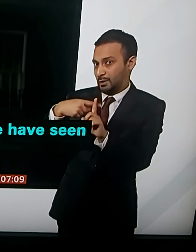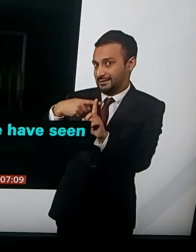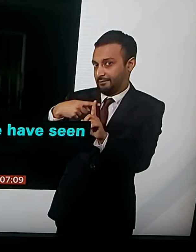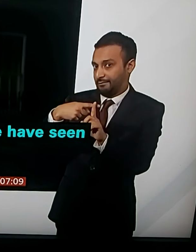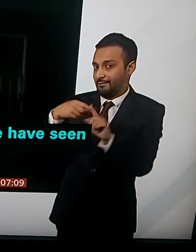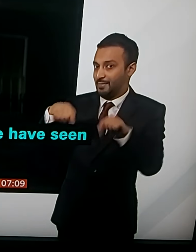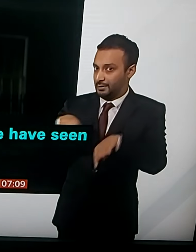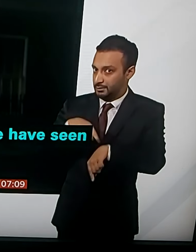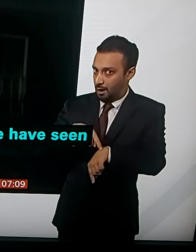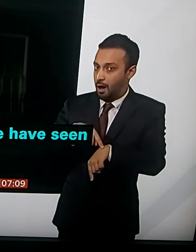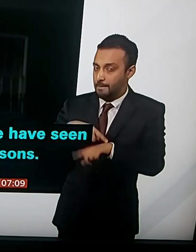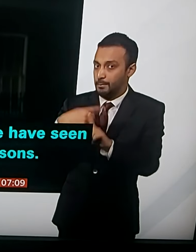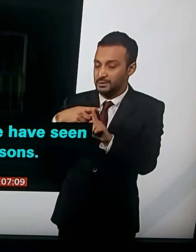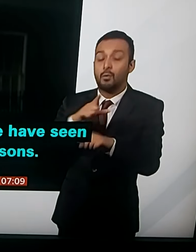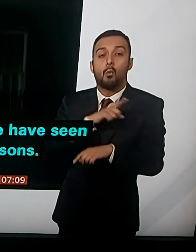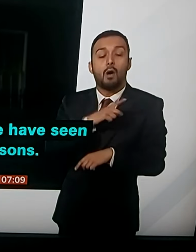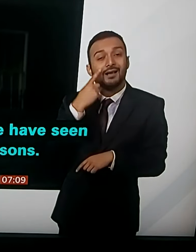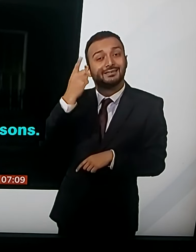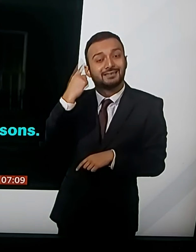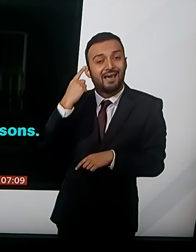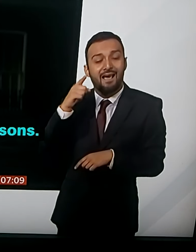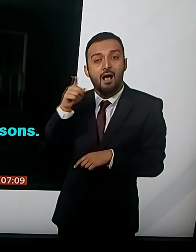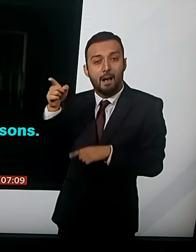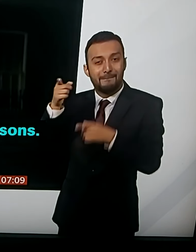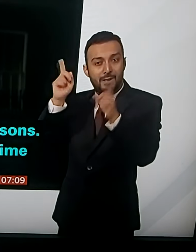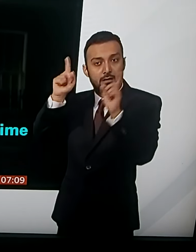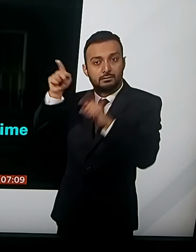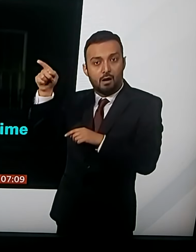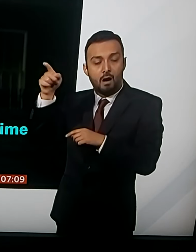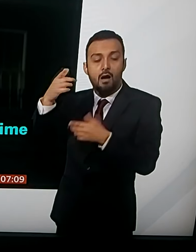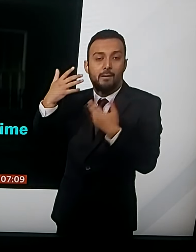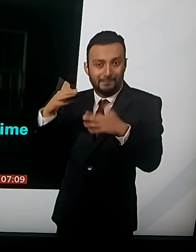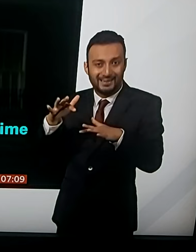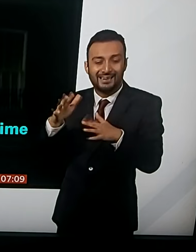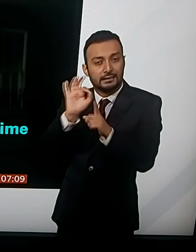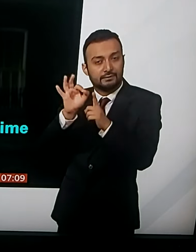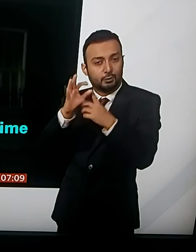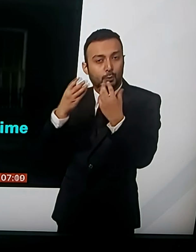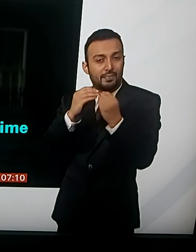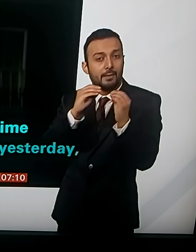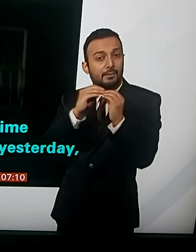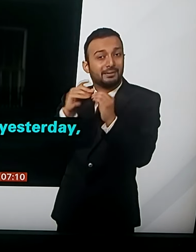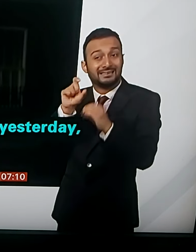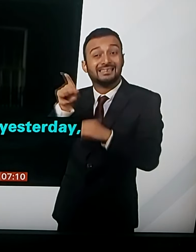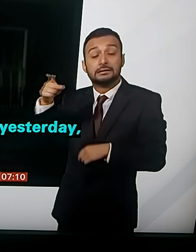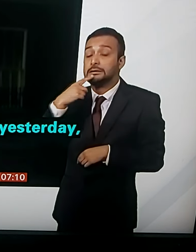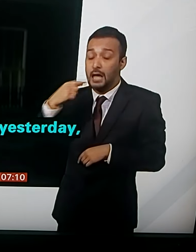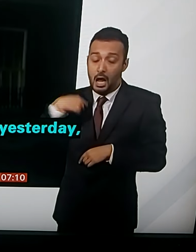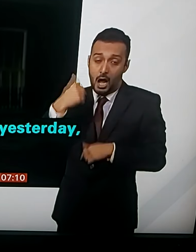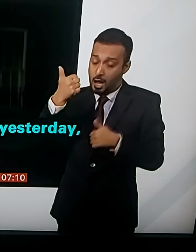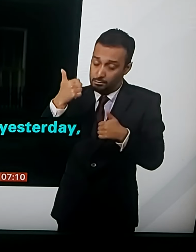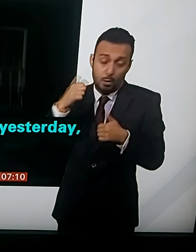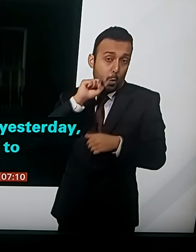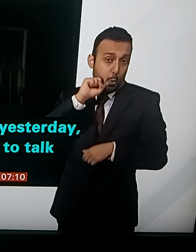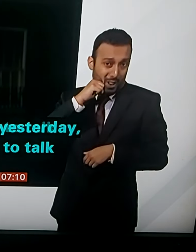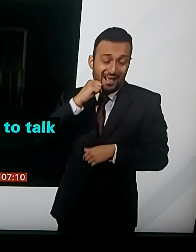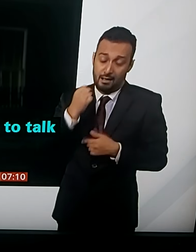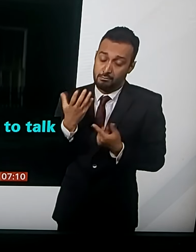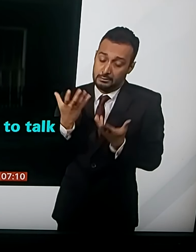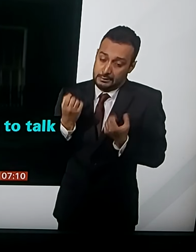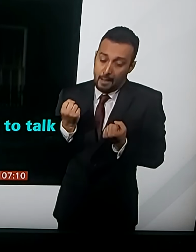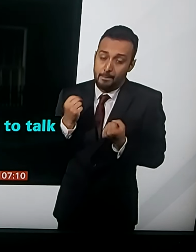with the BBC yesterday, where he said he's willing to talk about this. When we were talking about this issue just before Christmas, the